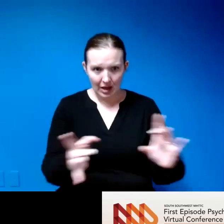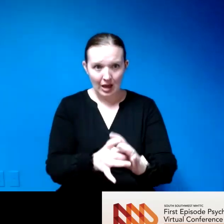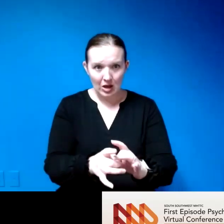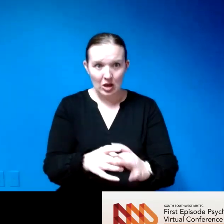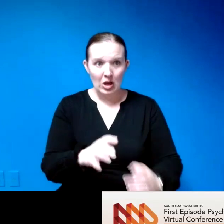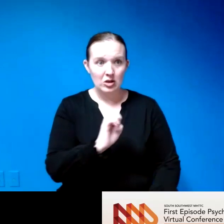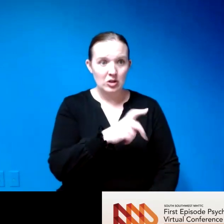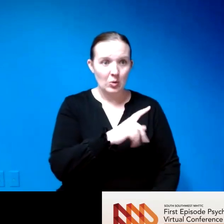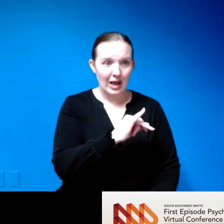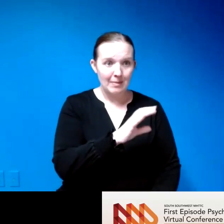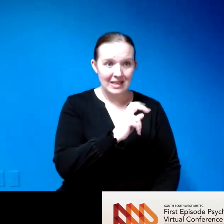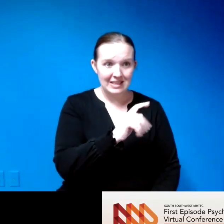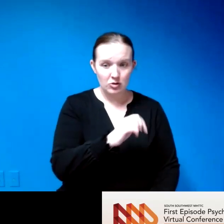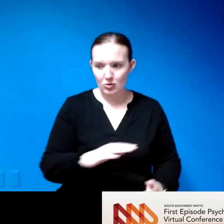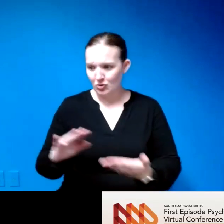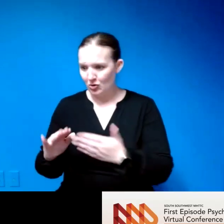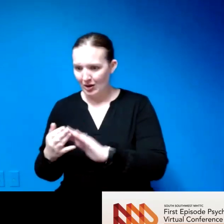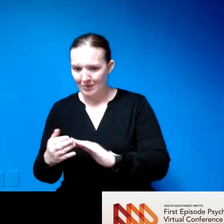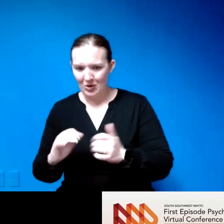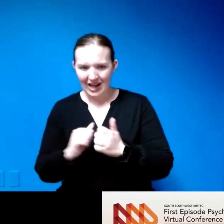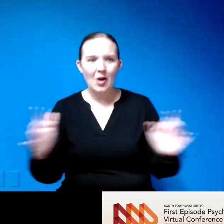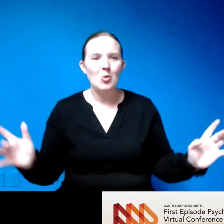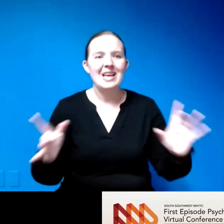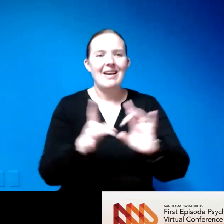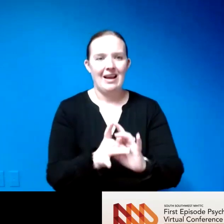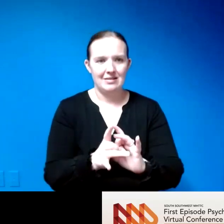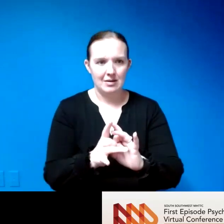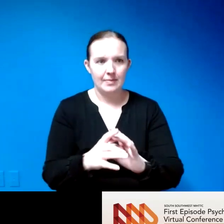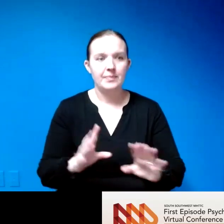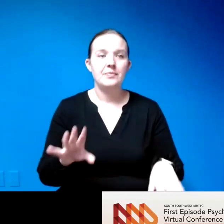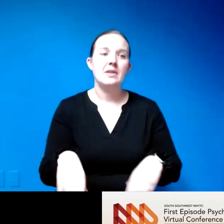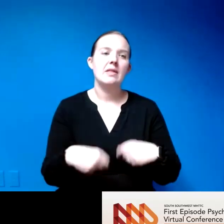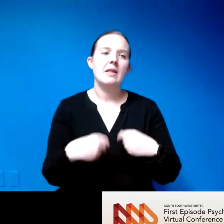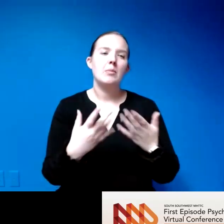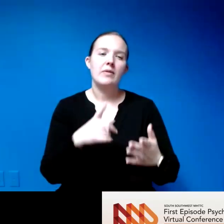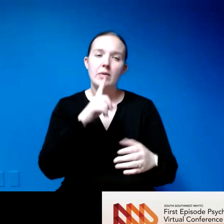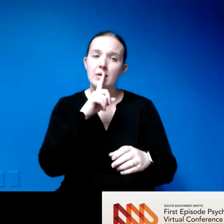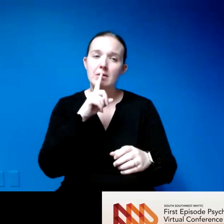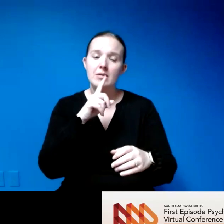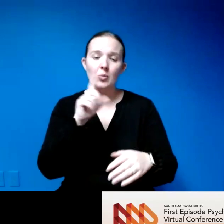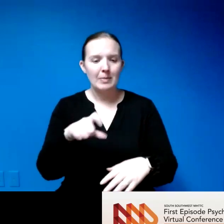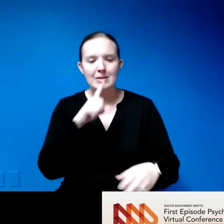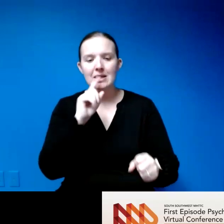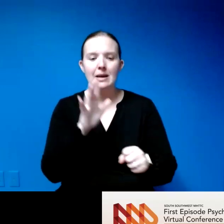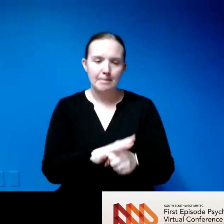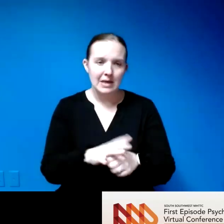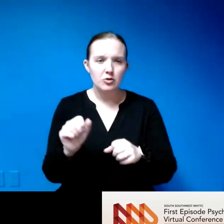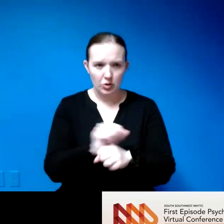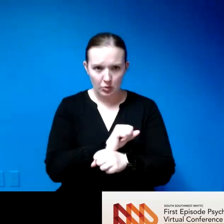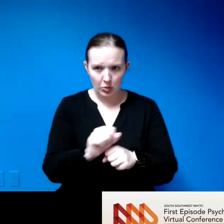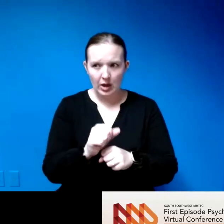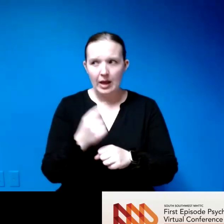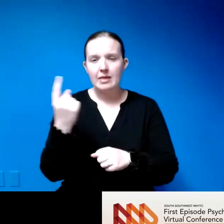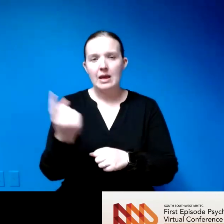to community food bank. And that requires being very committed to the process. And that's something that we